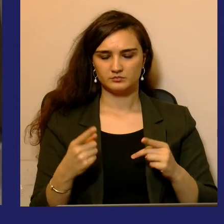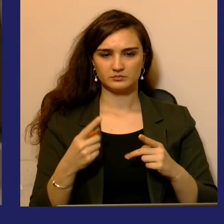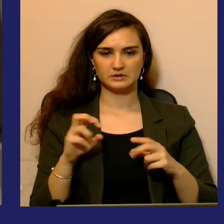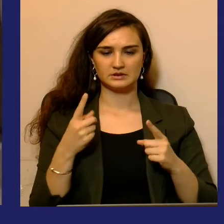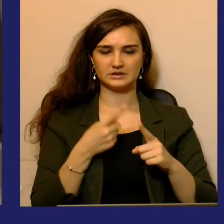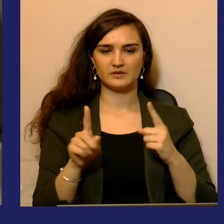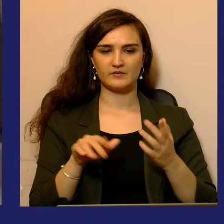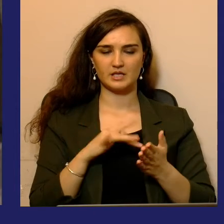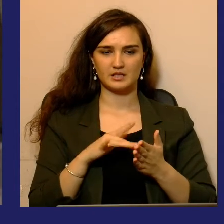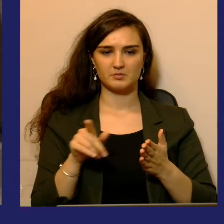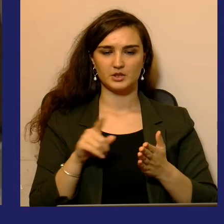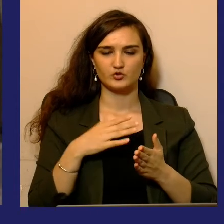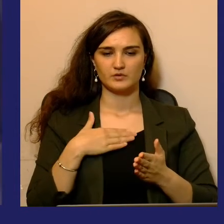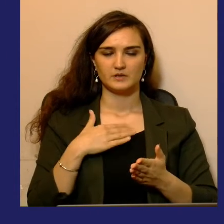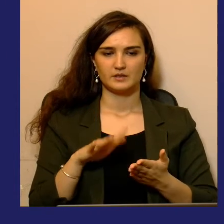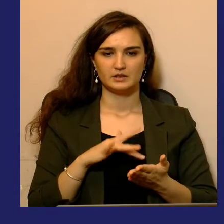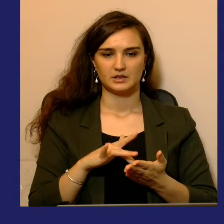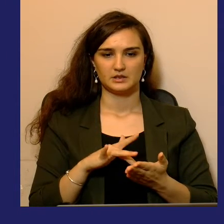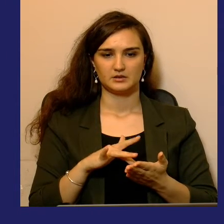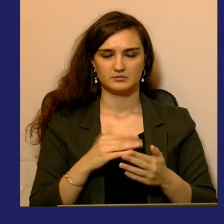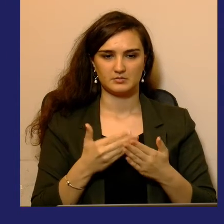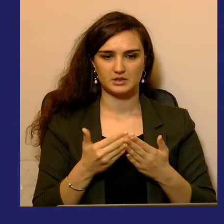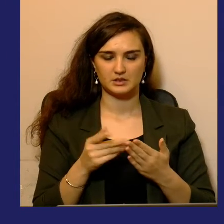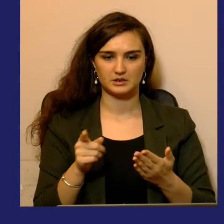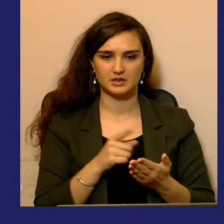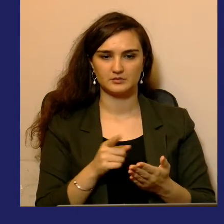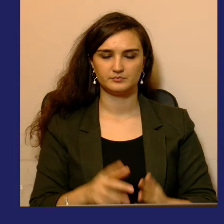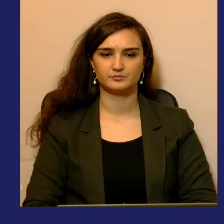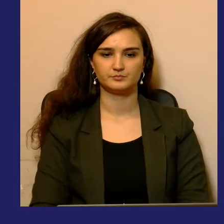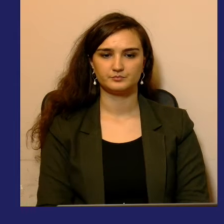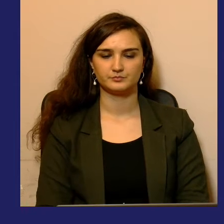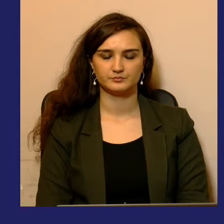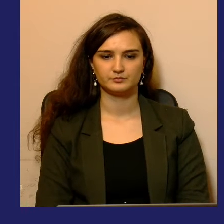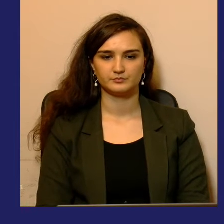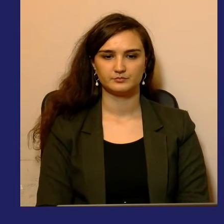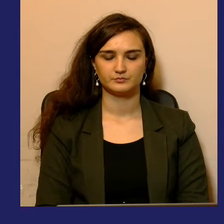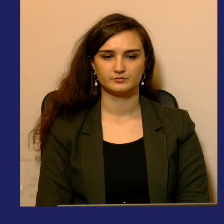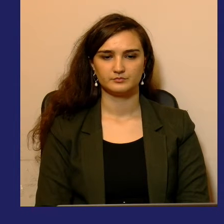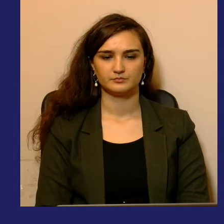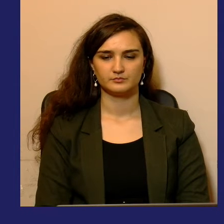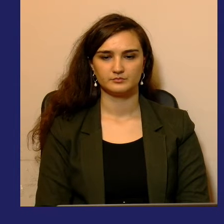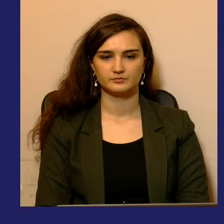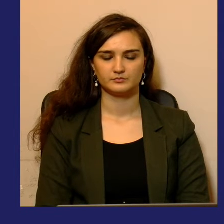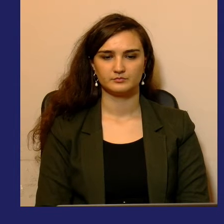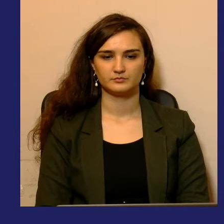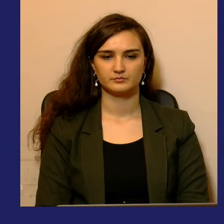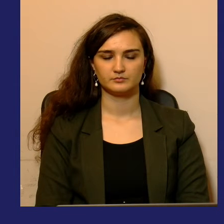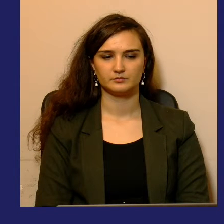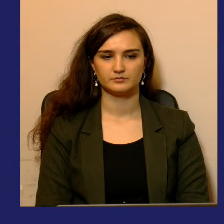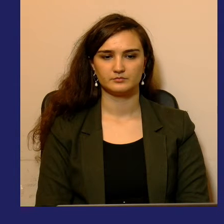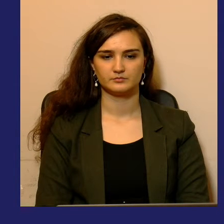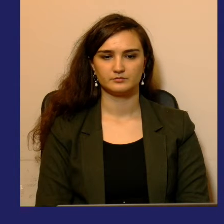well, learn from the case of Mexico, the good and the bad. So just starting with the case of Mexico,